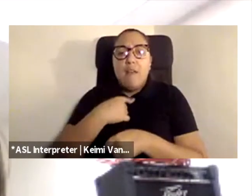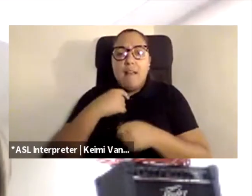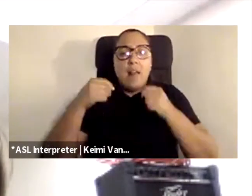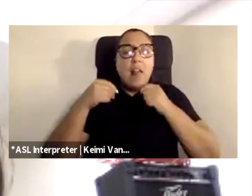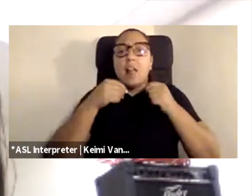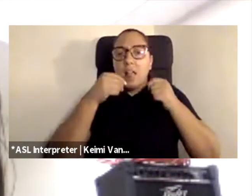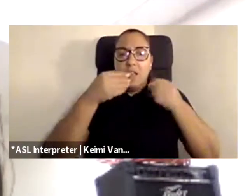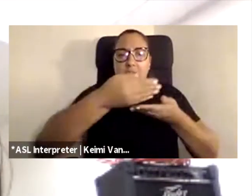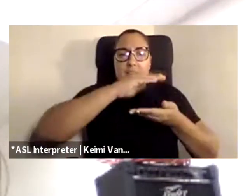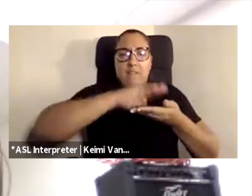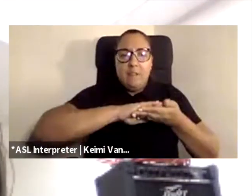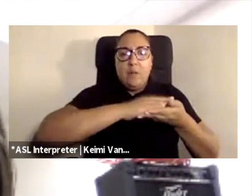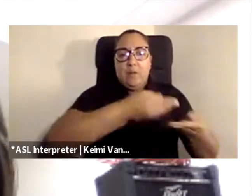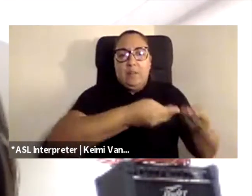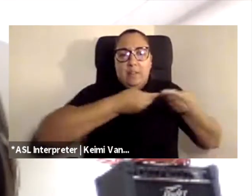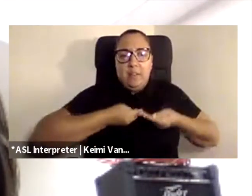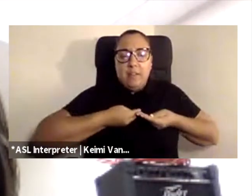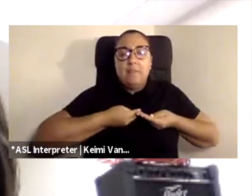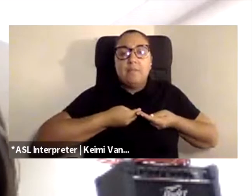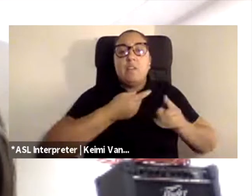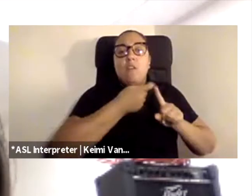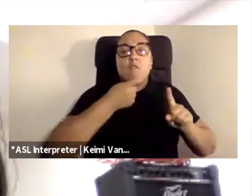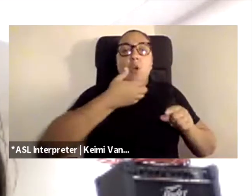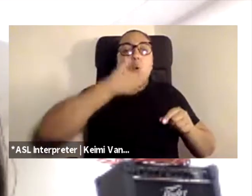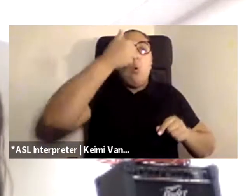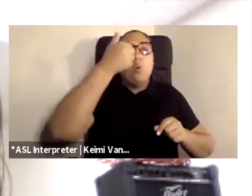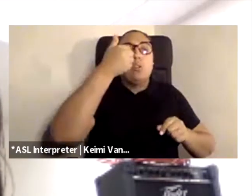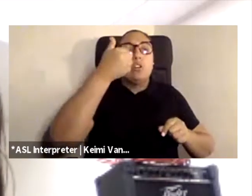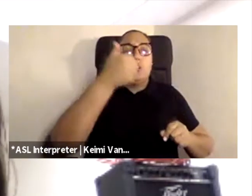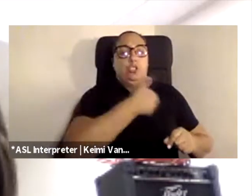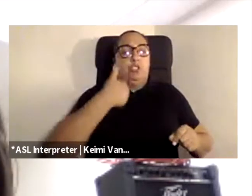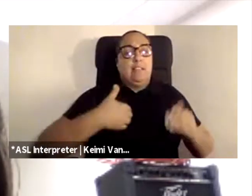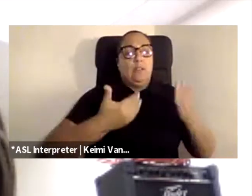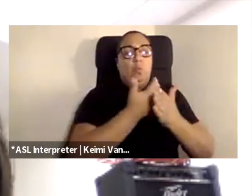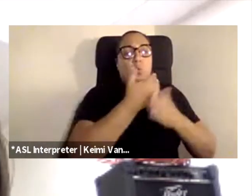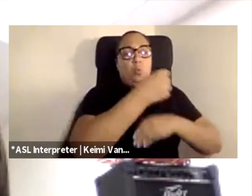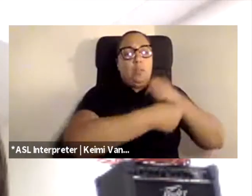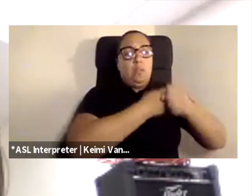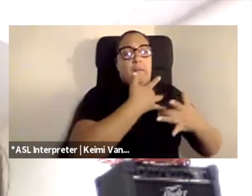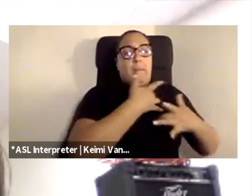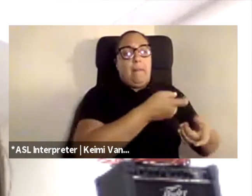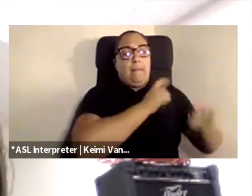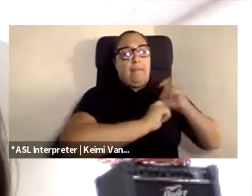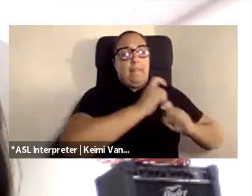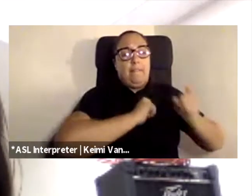elders during Chinese New Year, wildflower seeds, blue painter's tape, and a little bit of